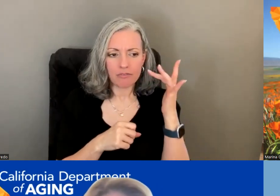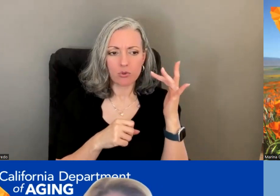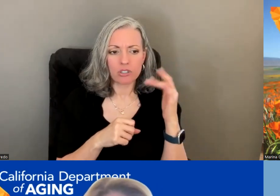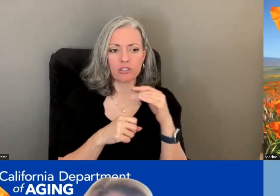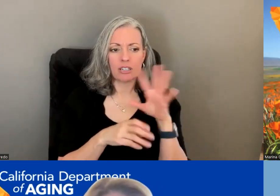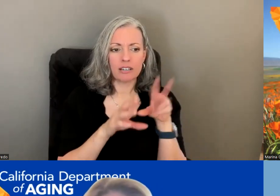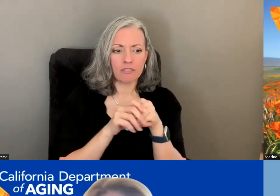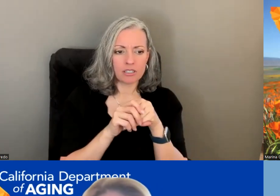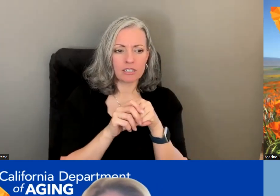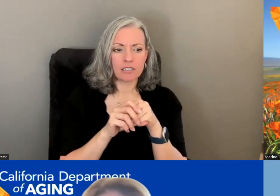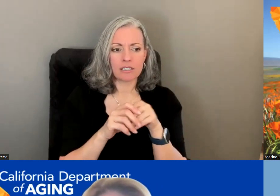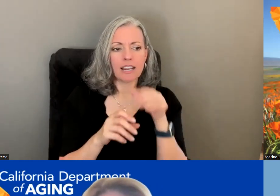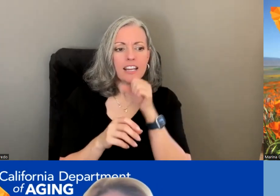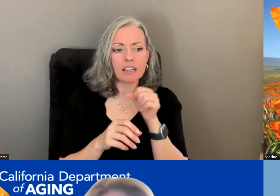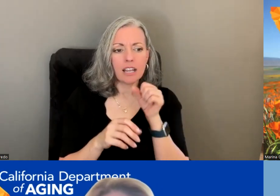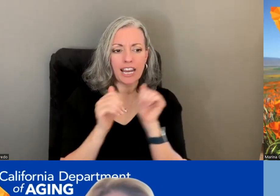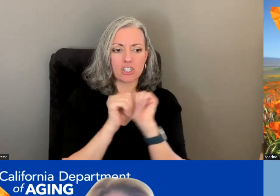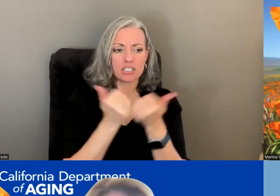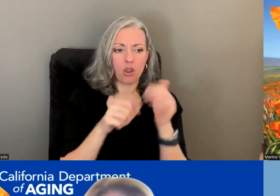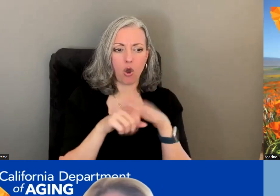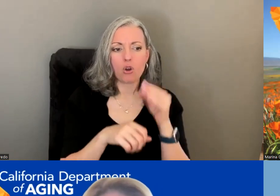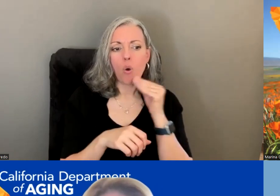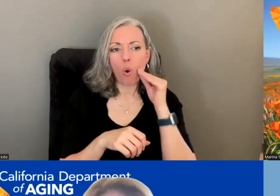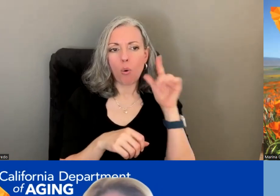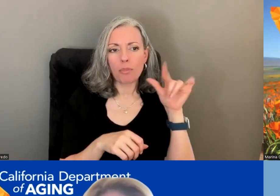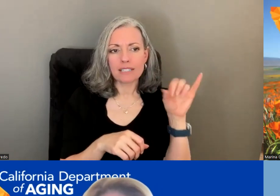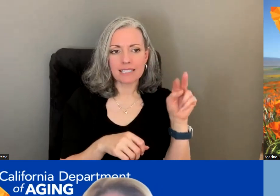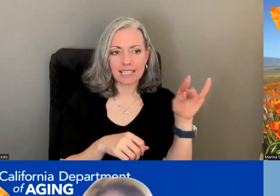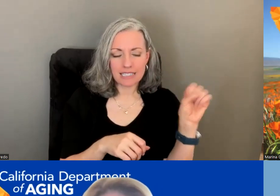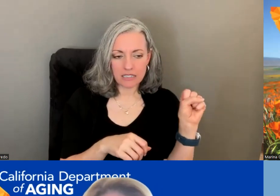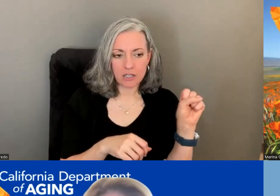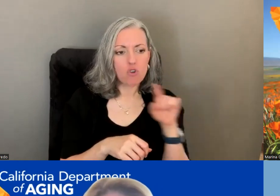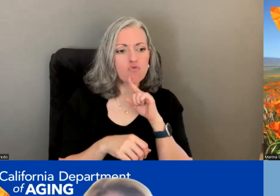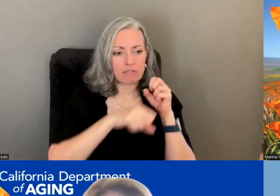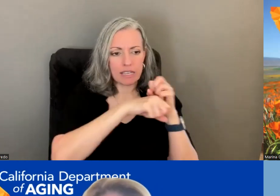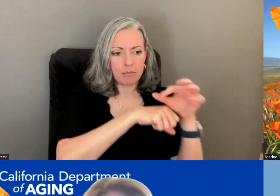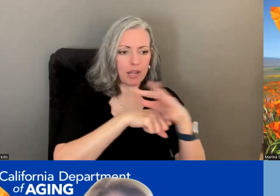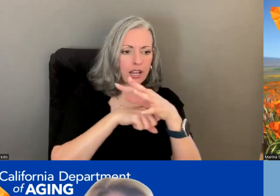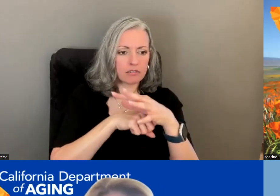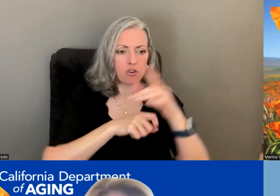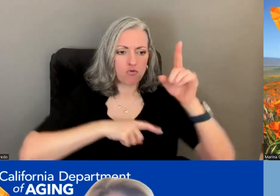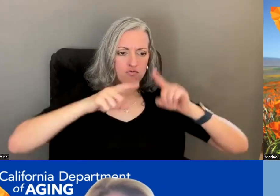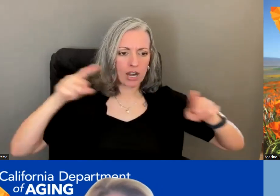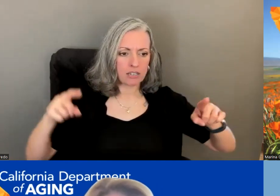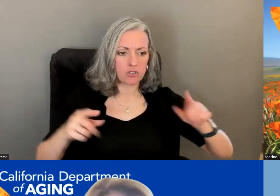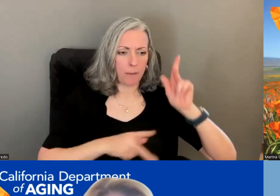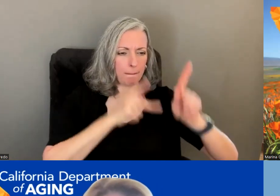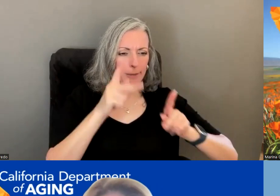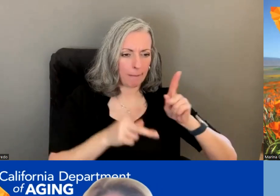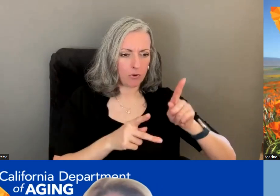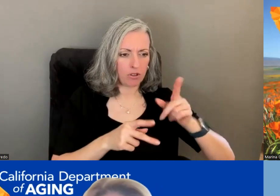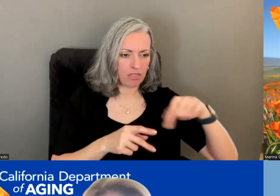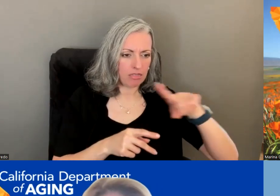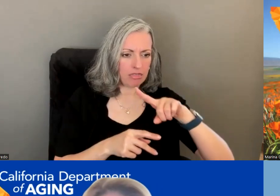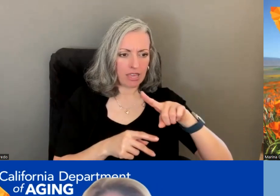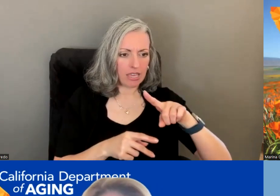on Homelessness. It's been really impactful to have a range of individuals who were